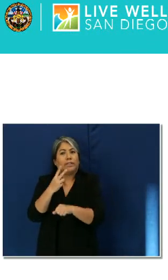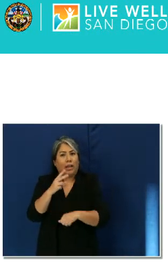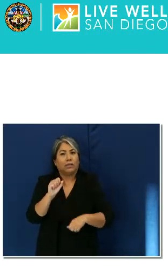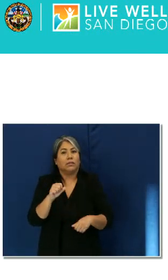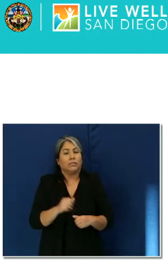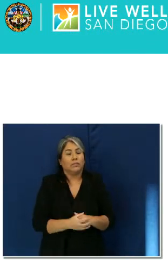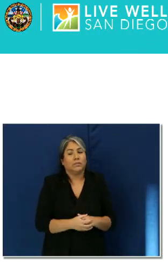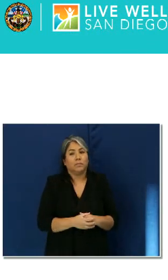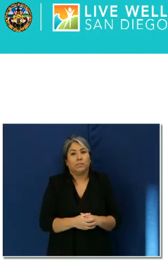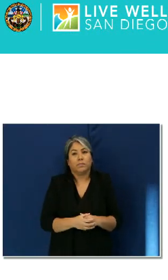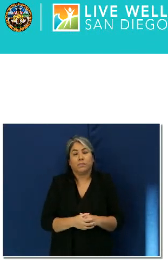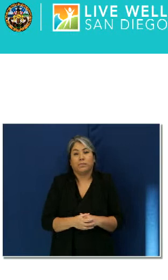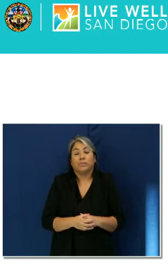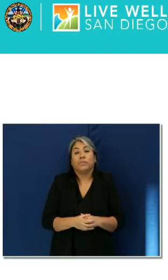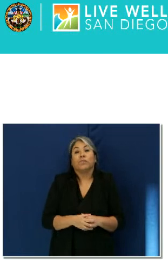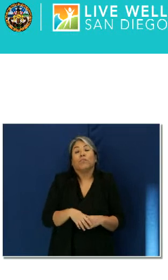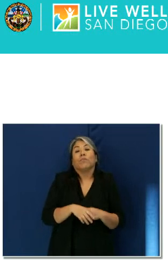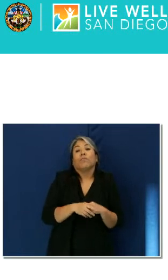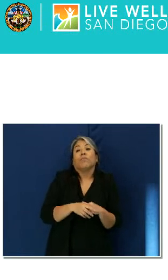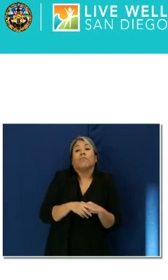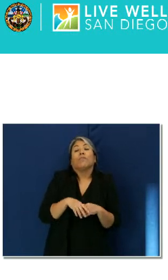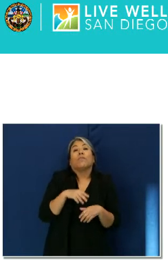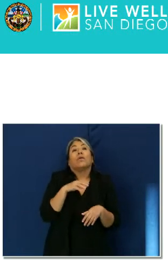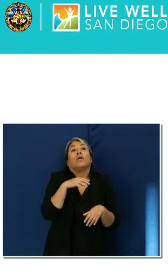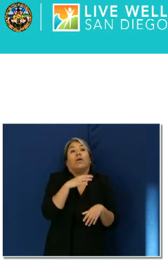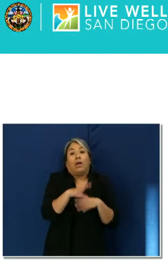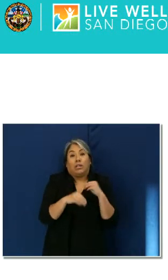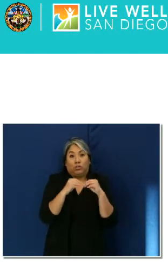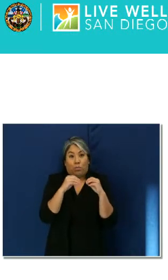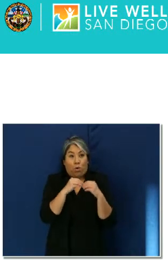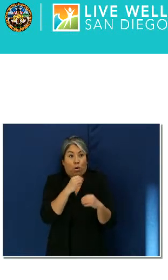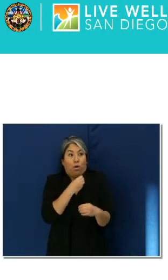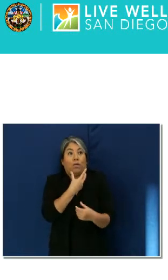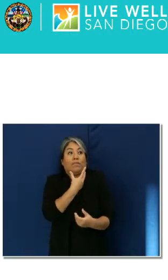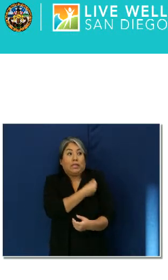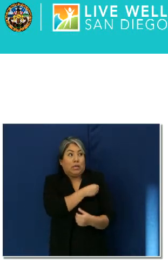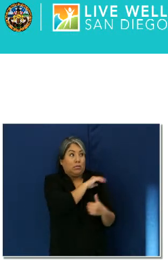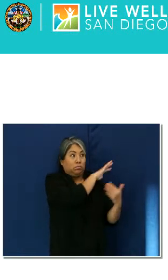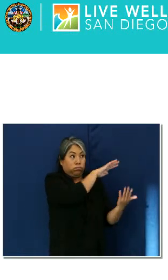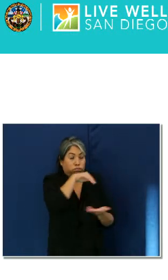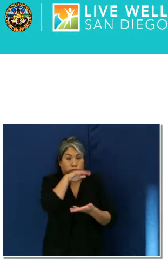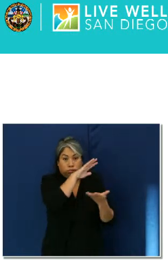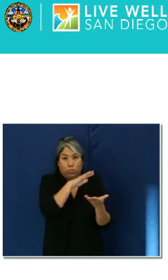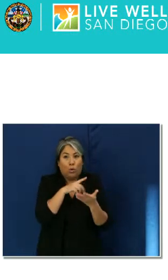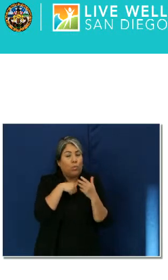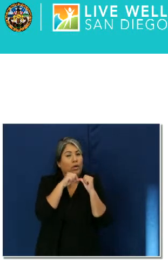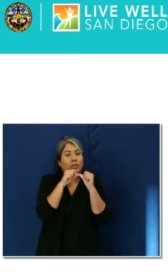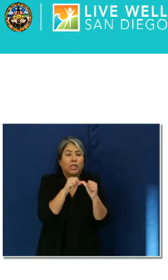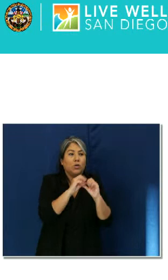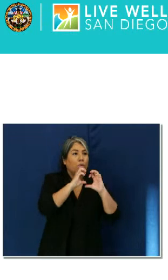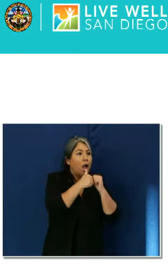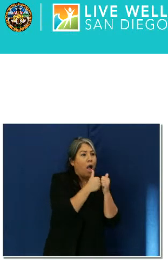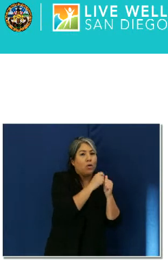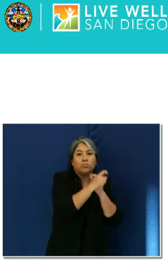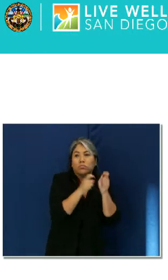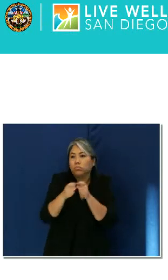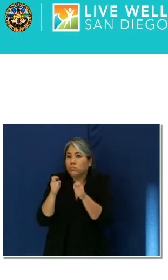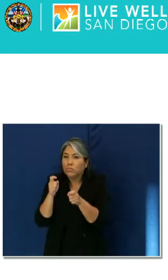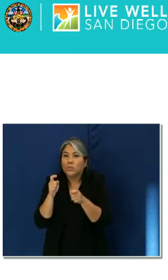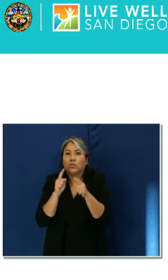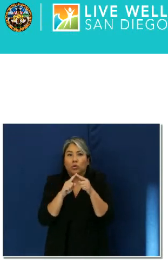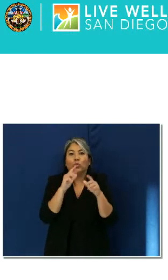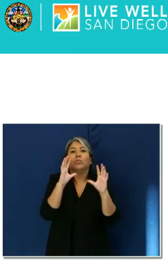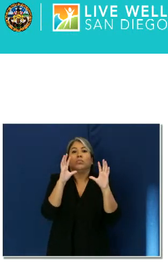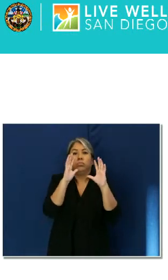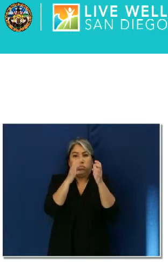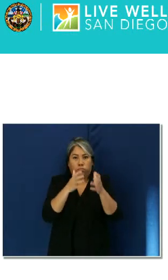As additional vaccine is sent, we will continue the allocation and distribution process to get through all the phases